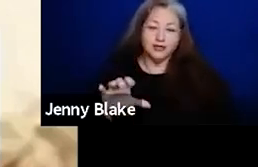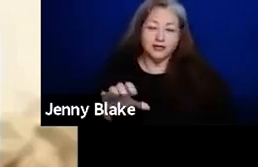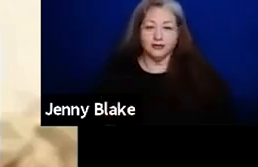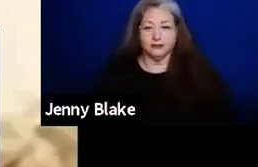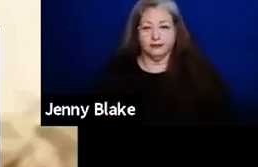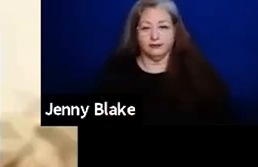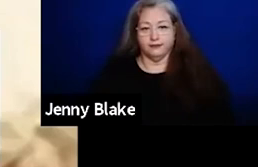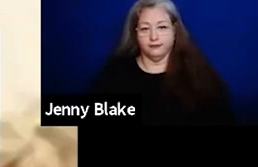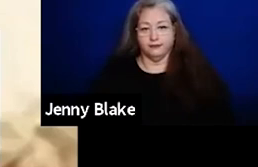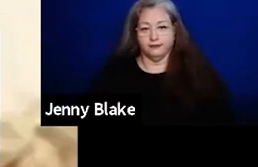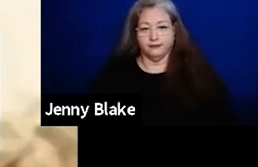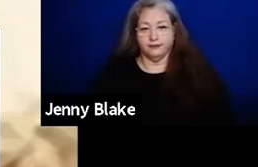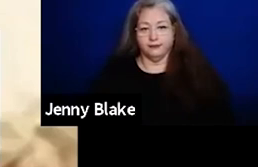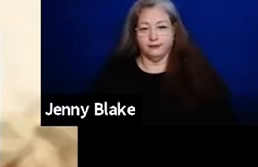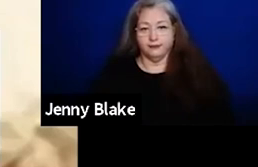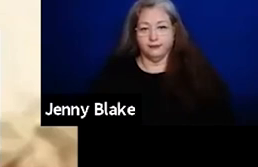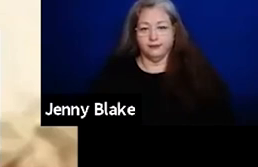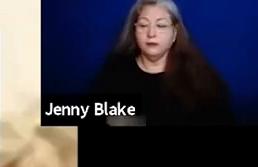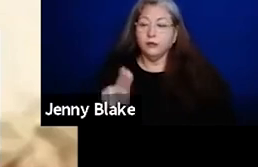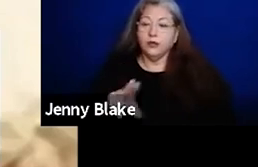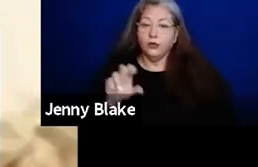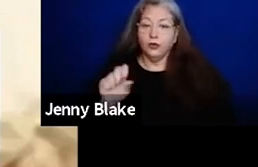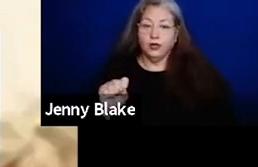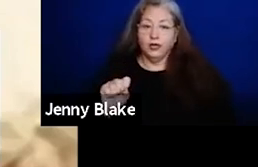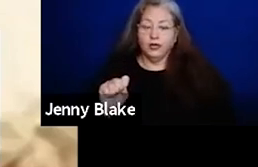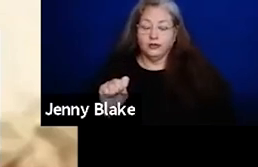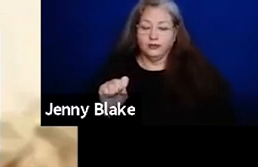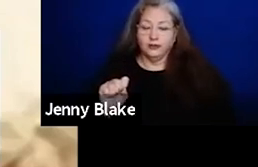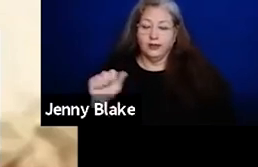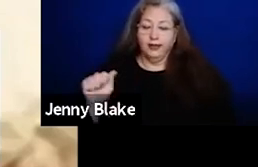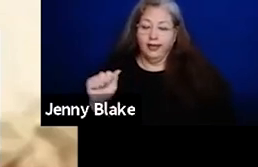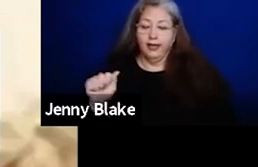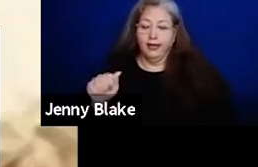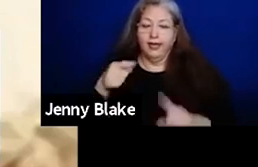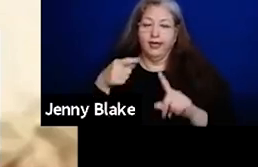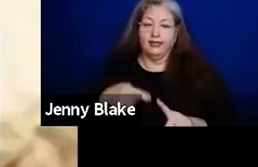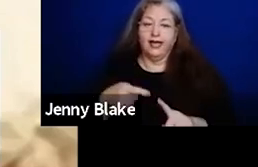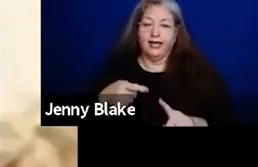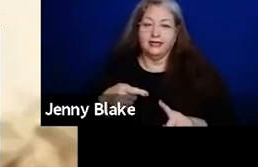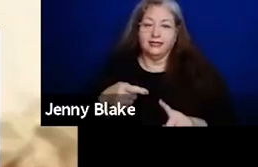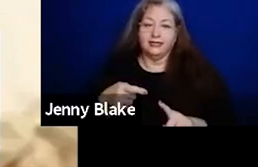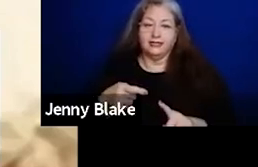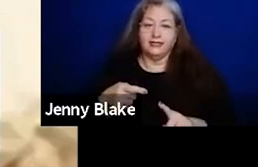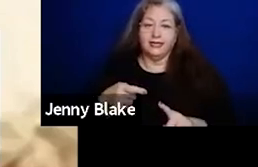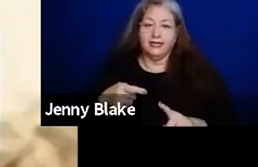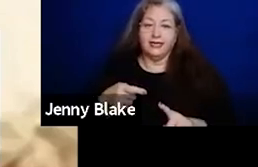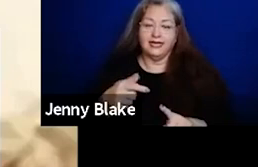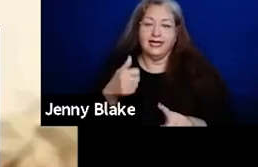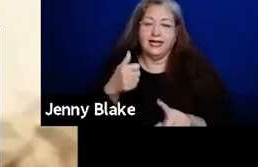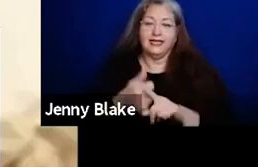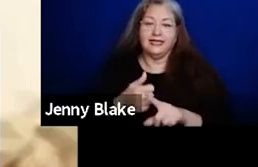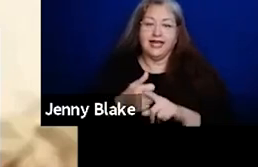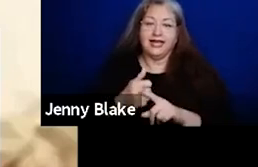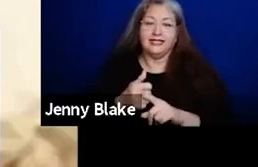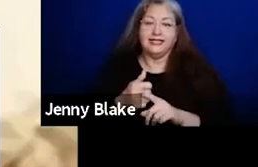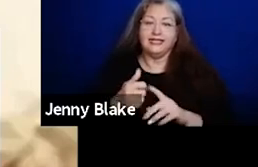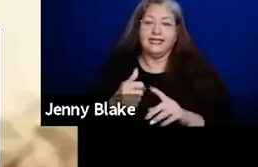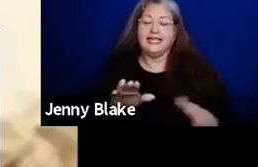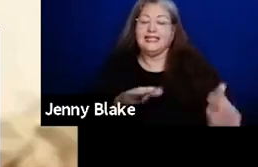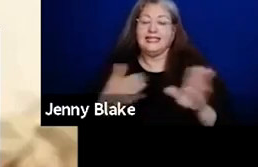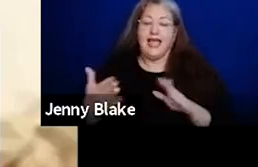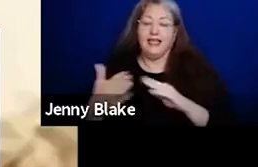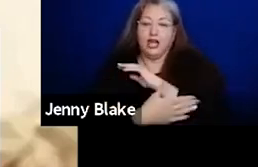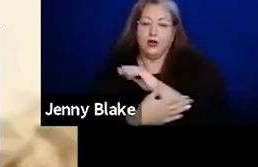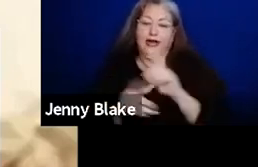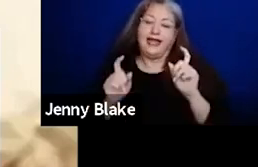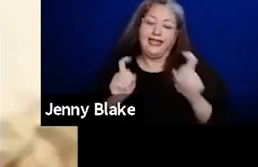The United States of America is a death country. It gives death to